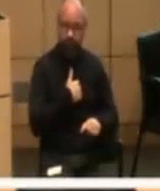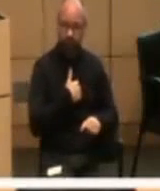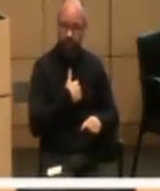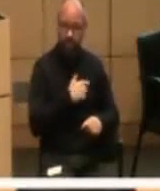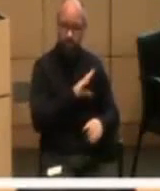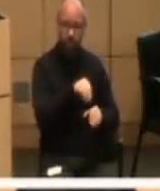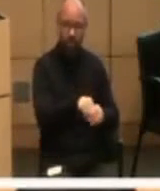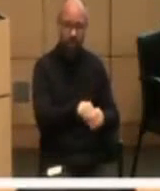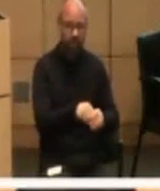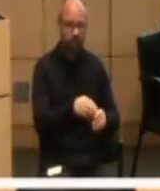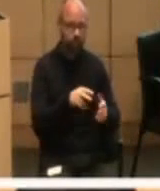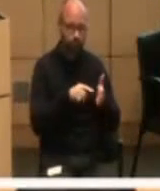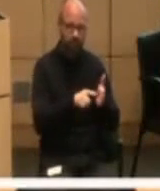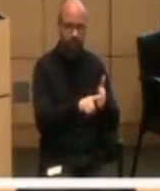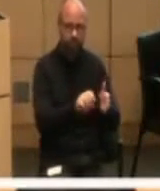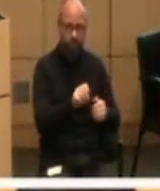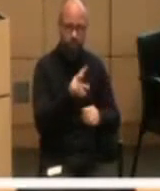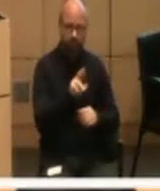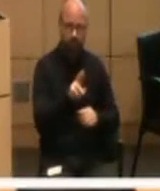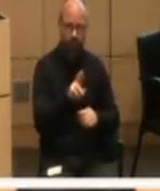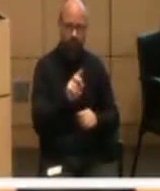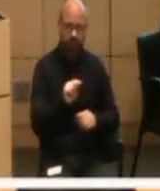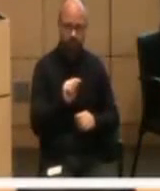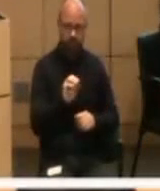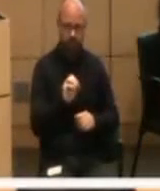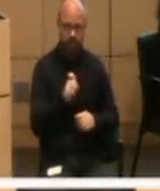that. I'm not aware.